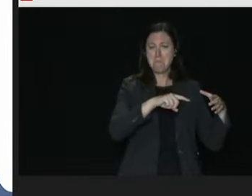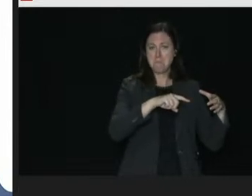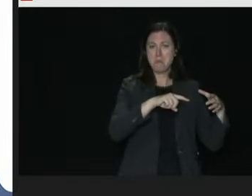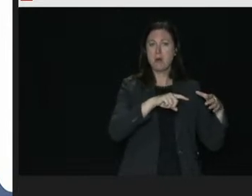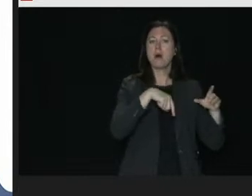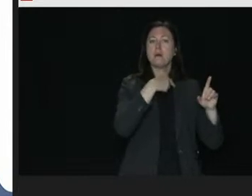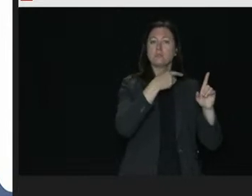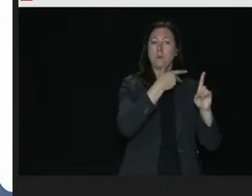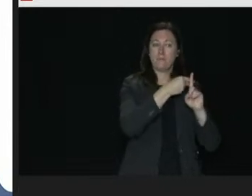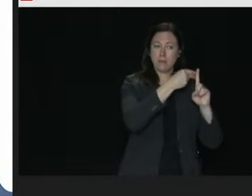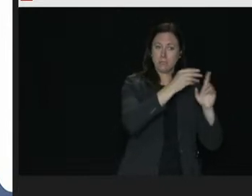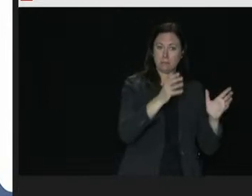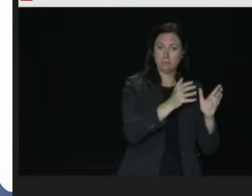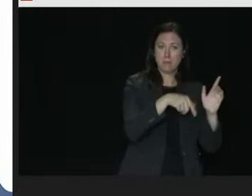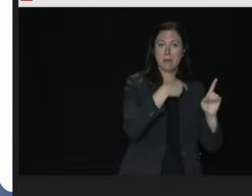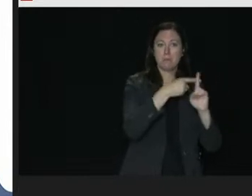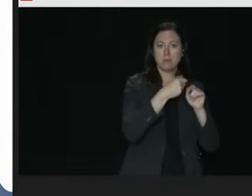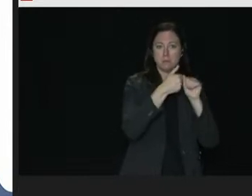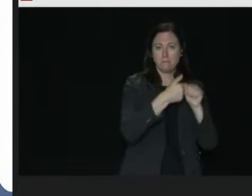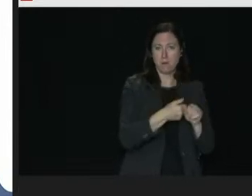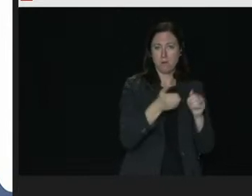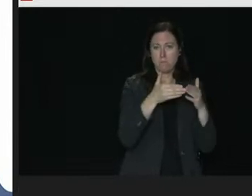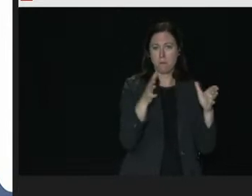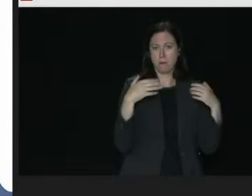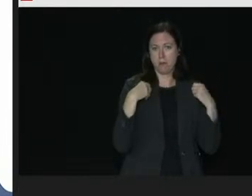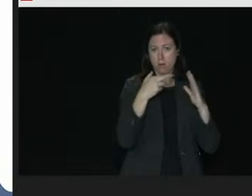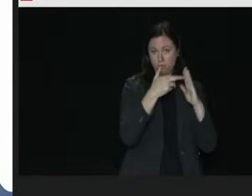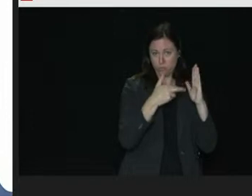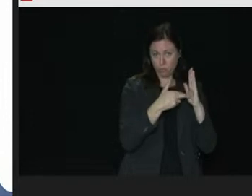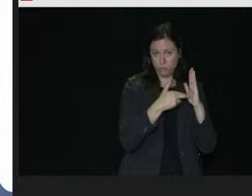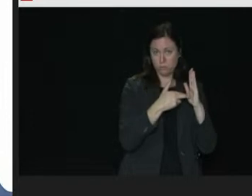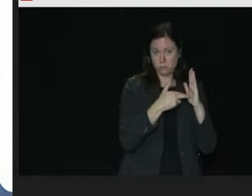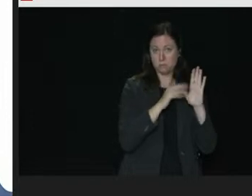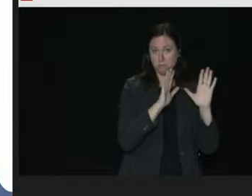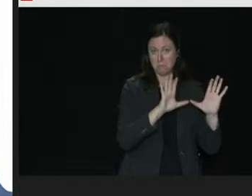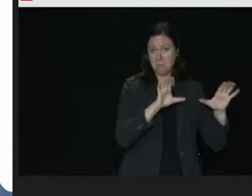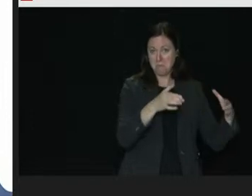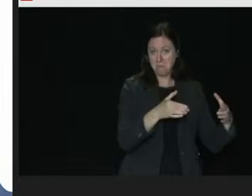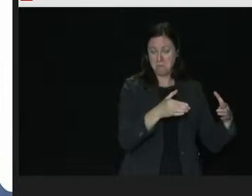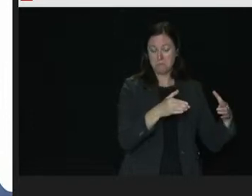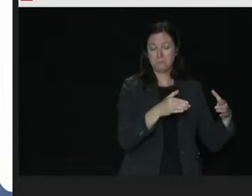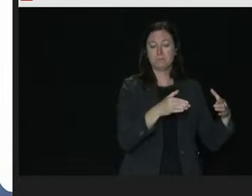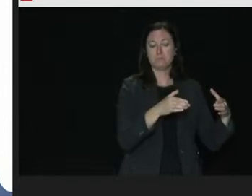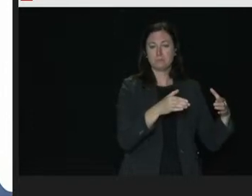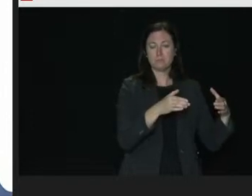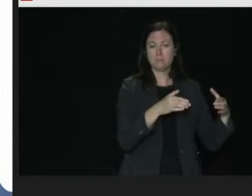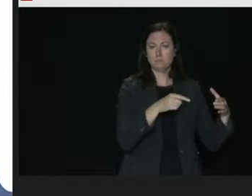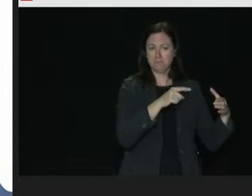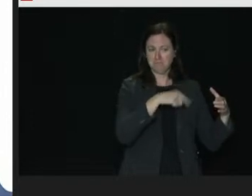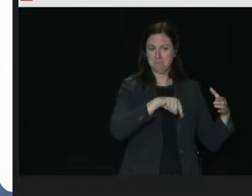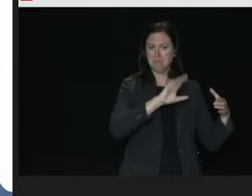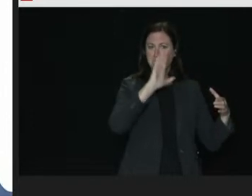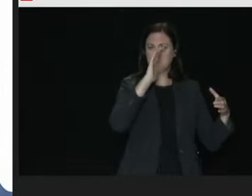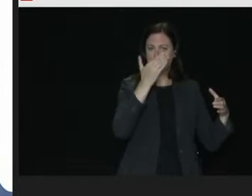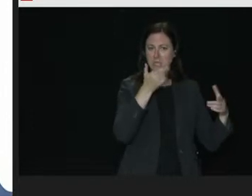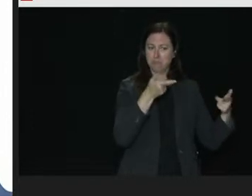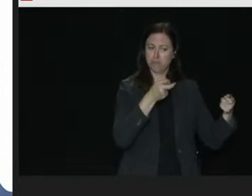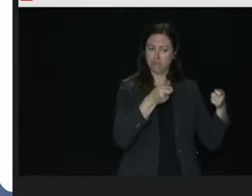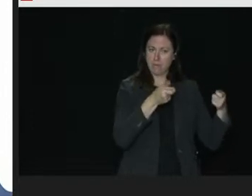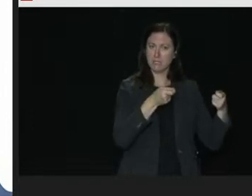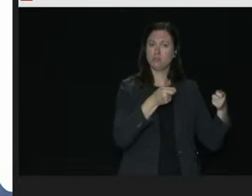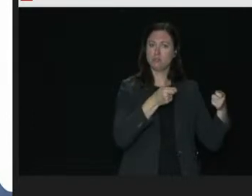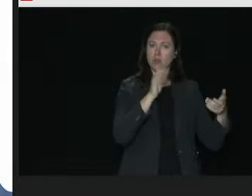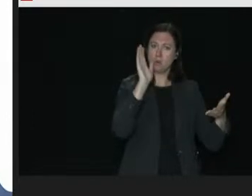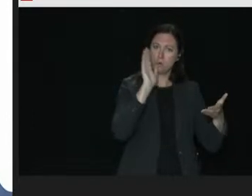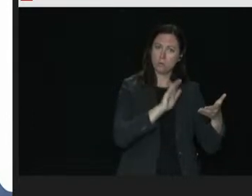measures to slow transmission rates while coverage was building, have been able to keep infection rates